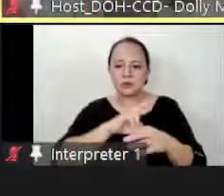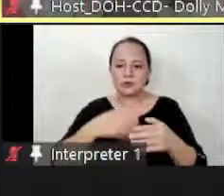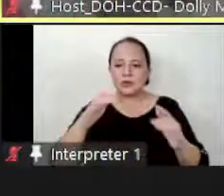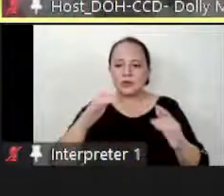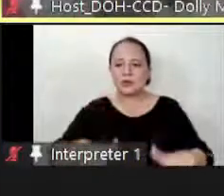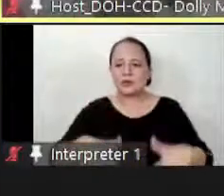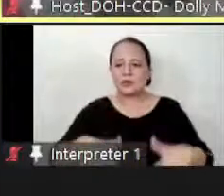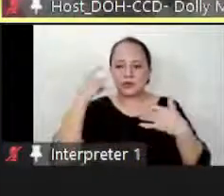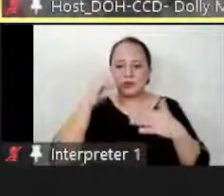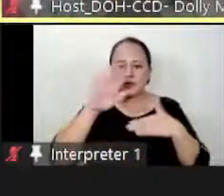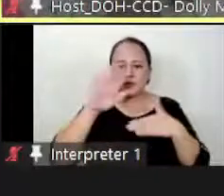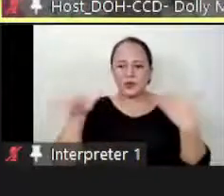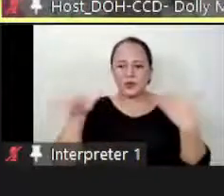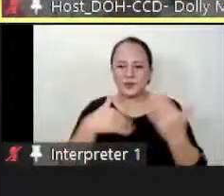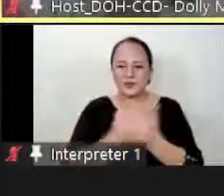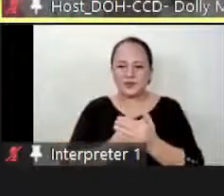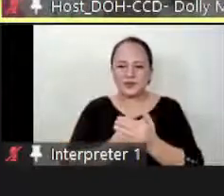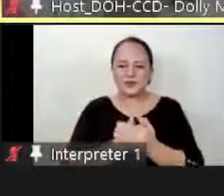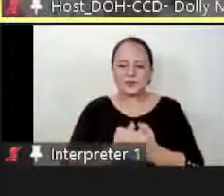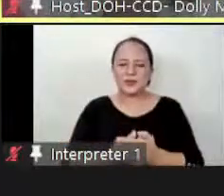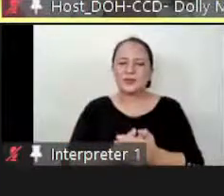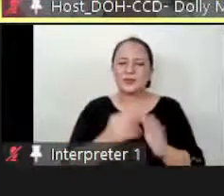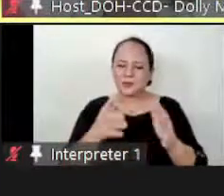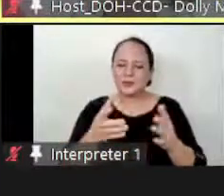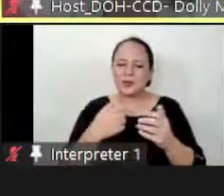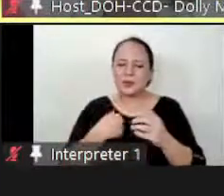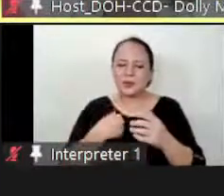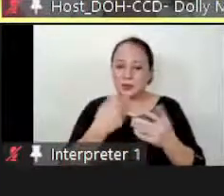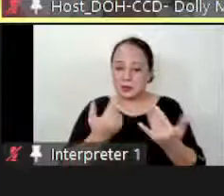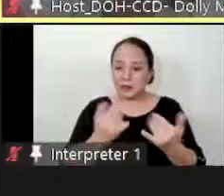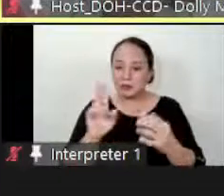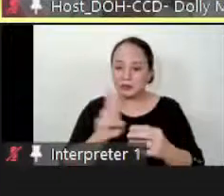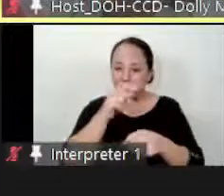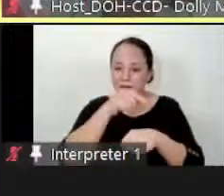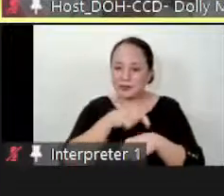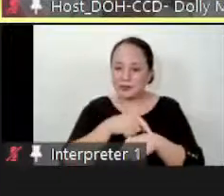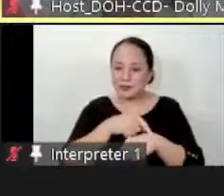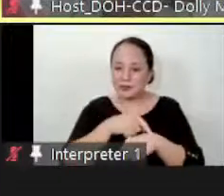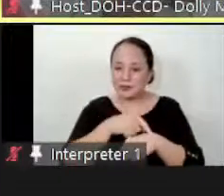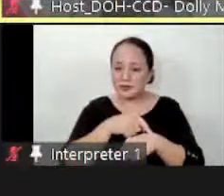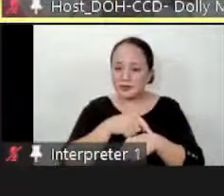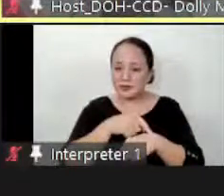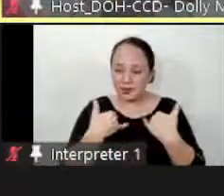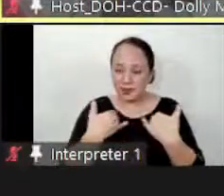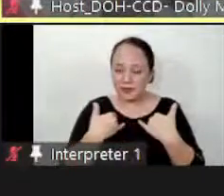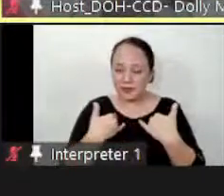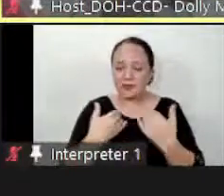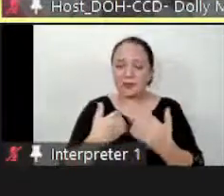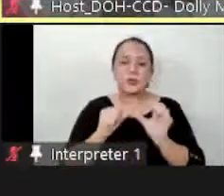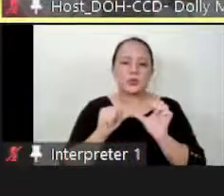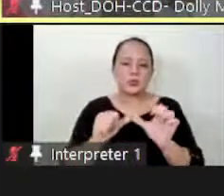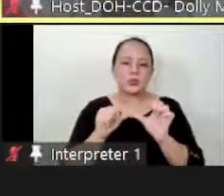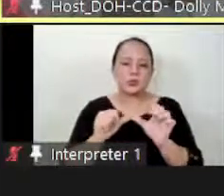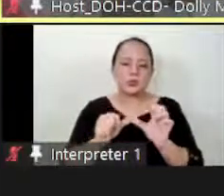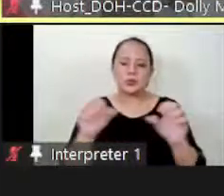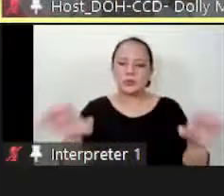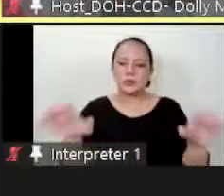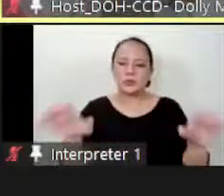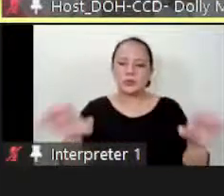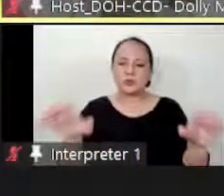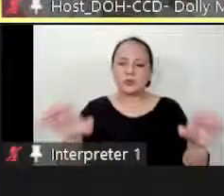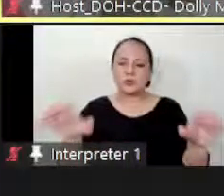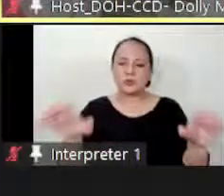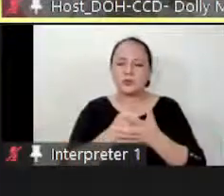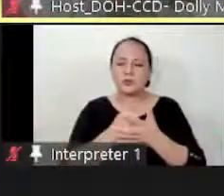lives for everyone. Let us make the most of the time on our hands and continue our work to